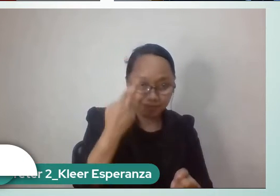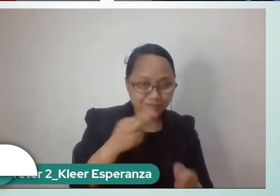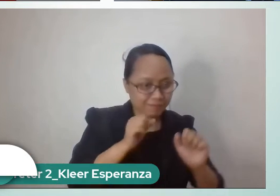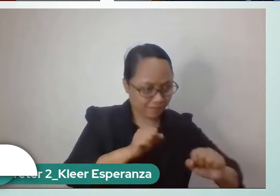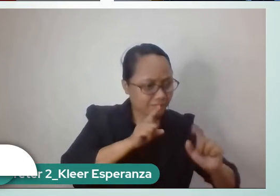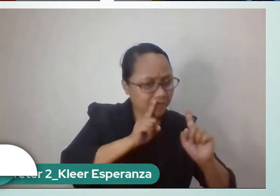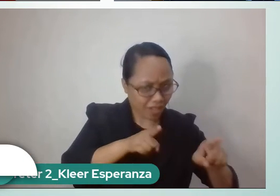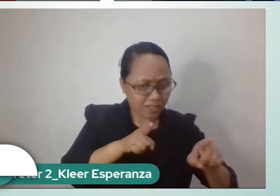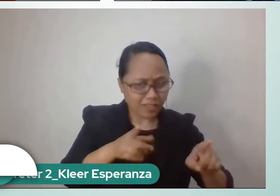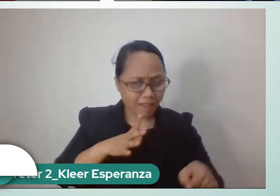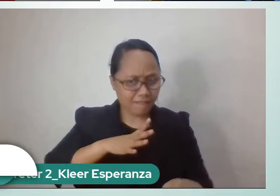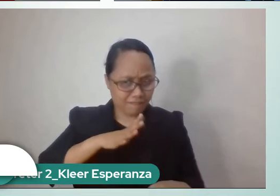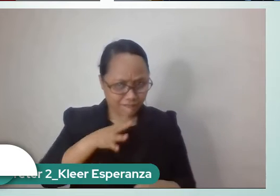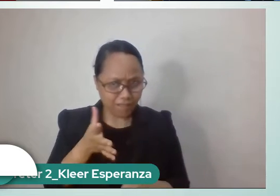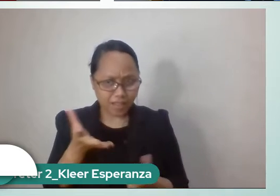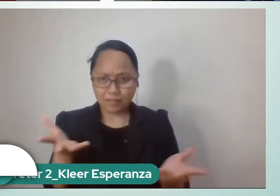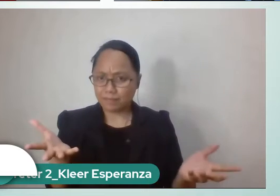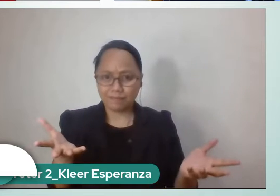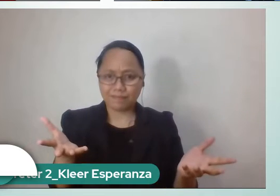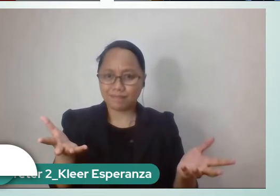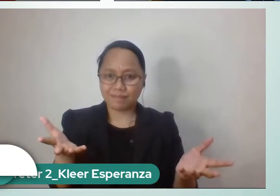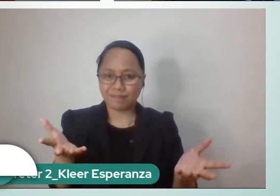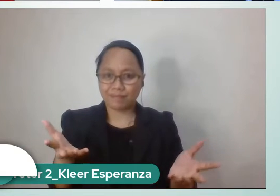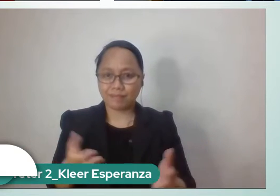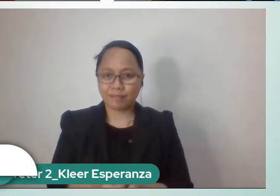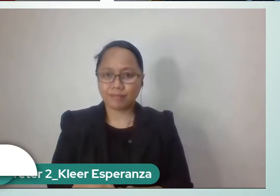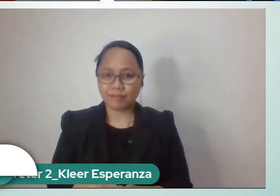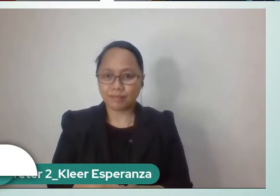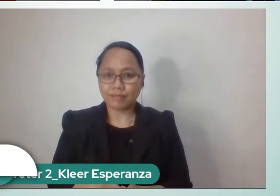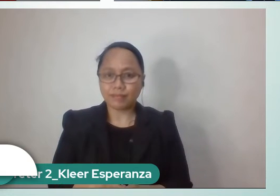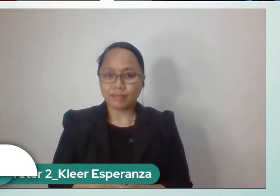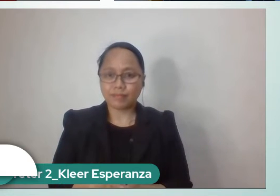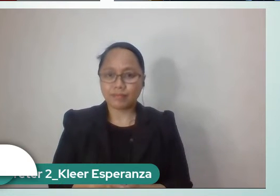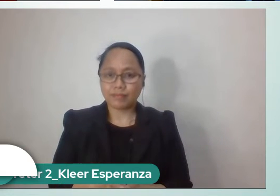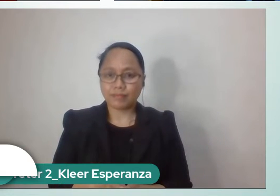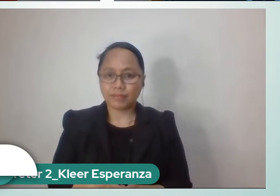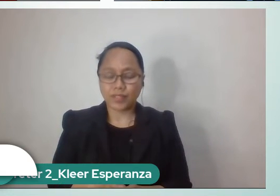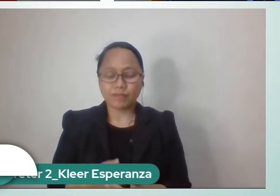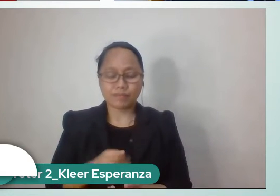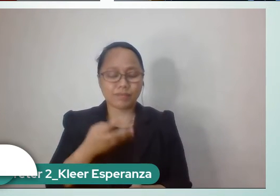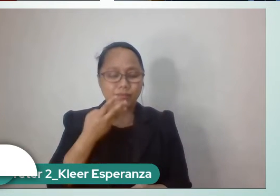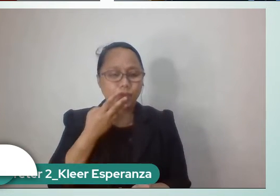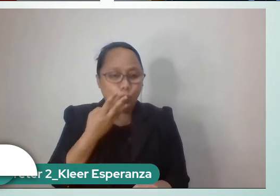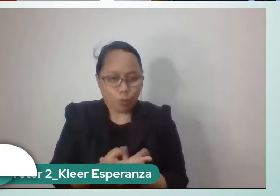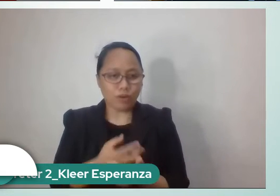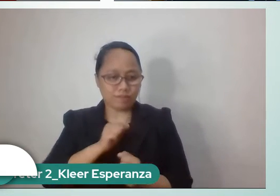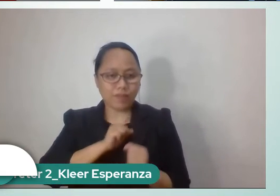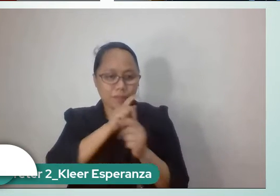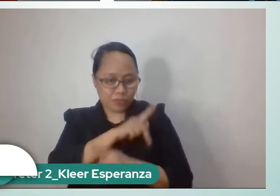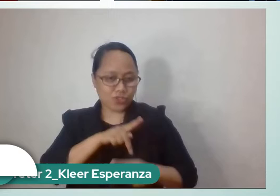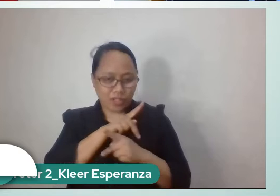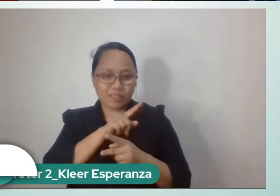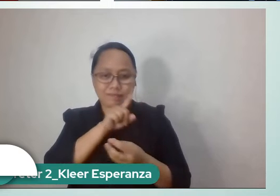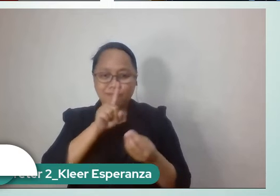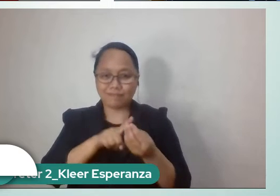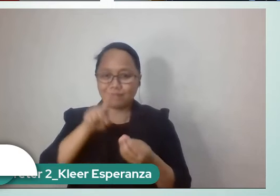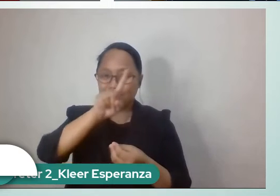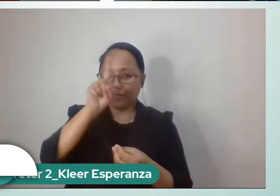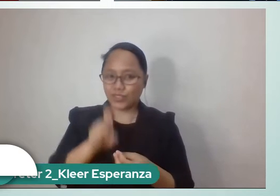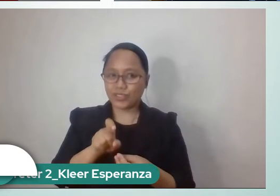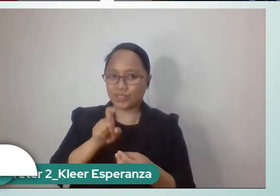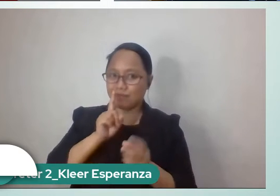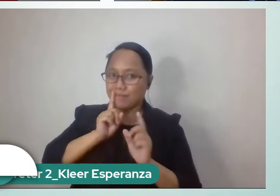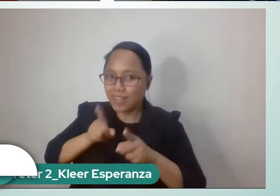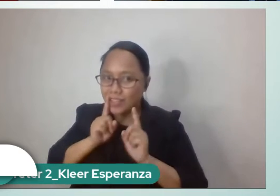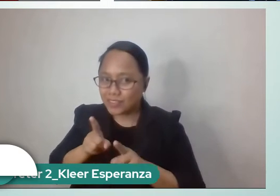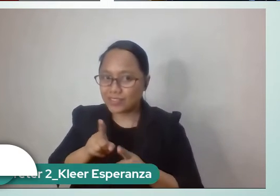the government, perhaps that would be very much appreciated. Dr. Rice? Yeah, thank you again